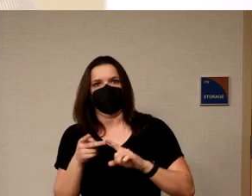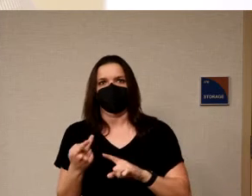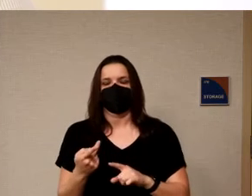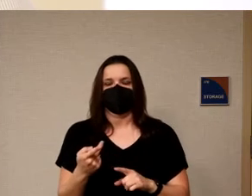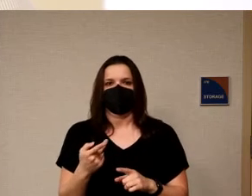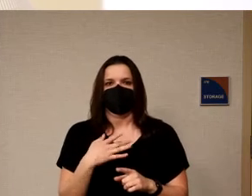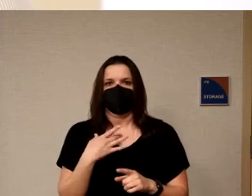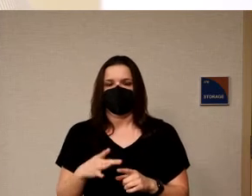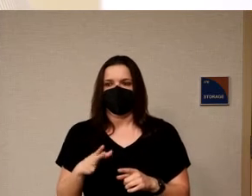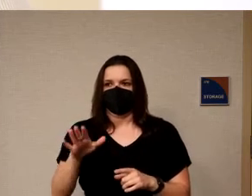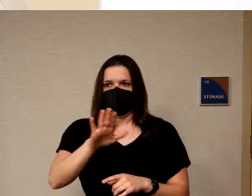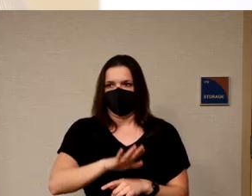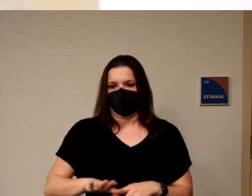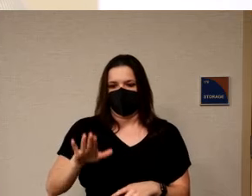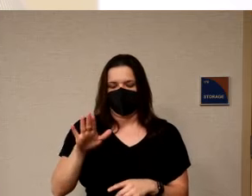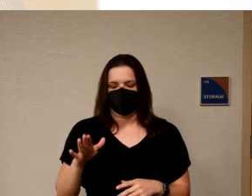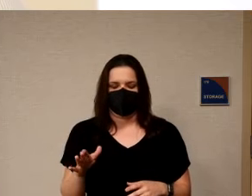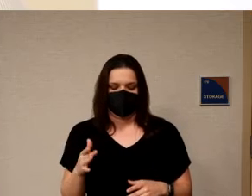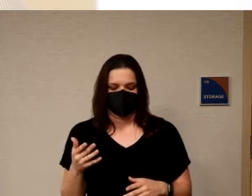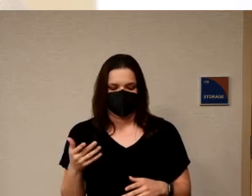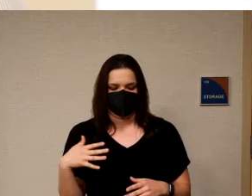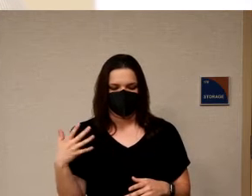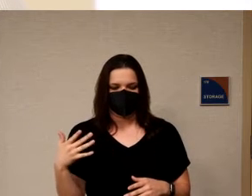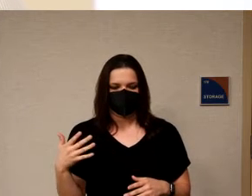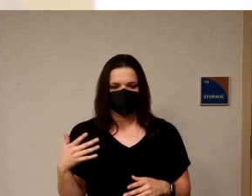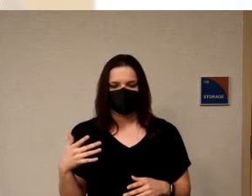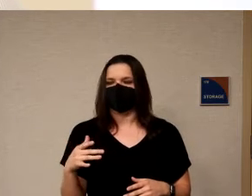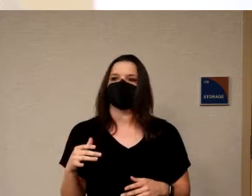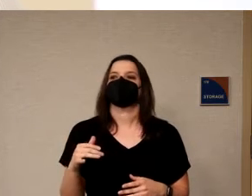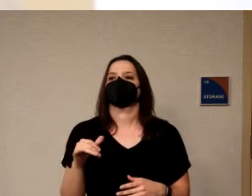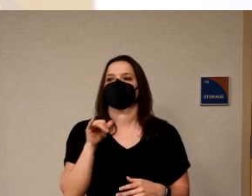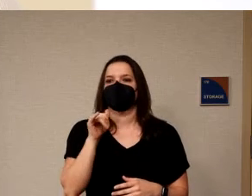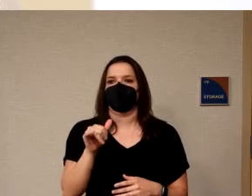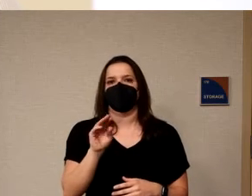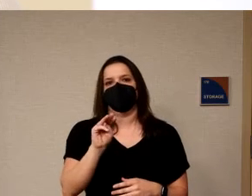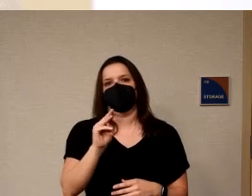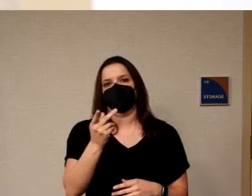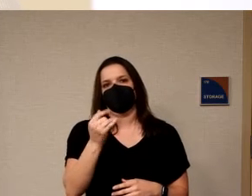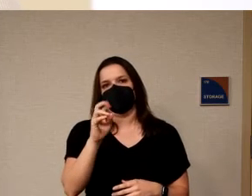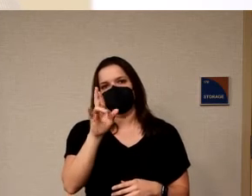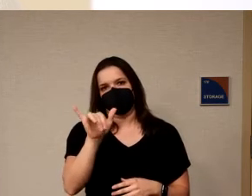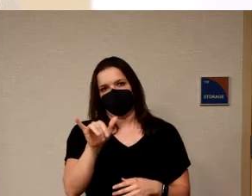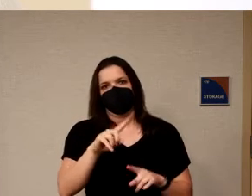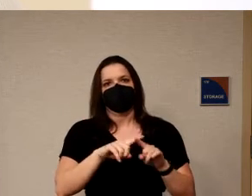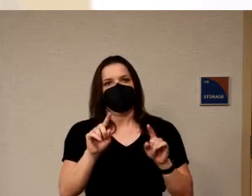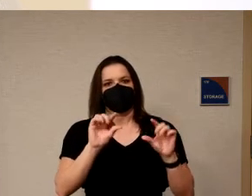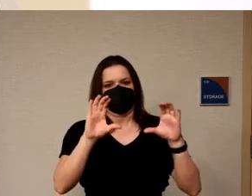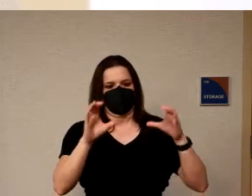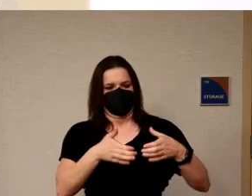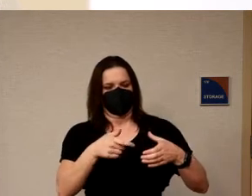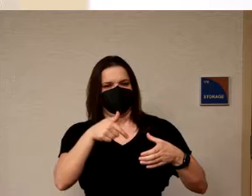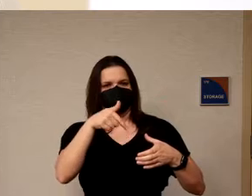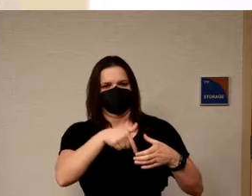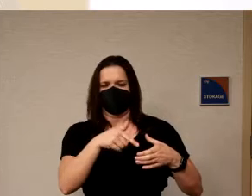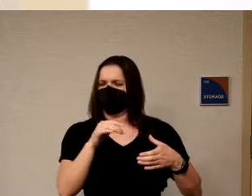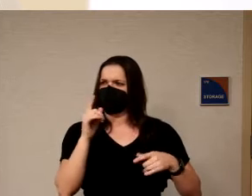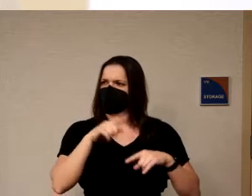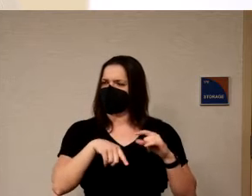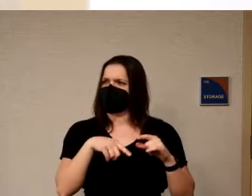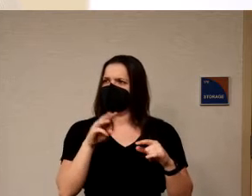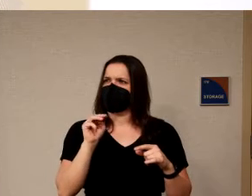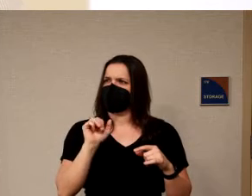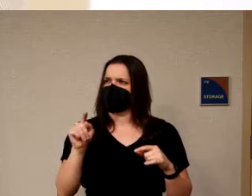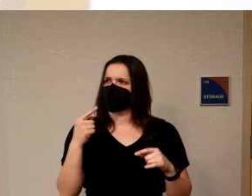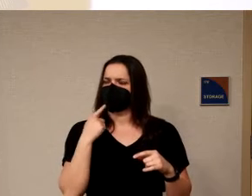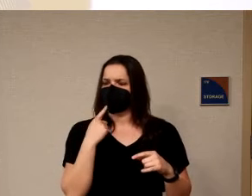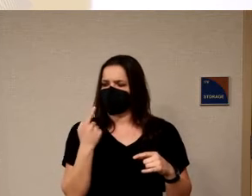is the areas of not necessarily minorities, but groups that have been, I can't remember exactly what